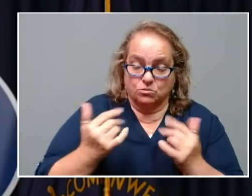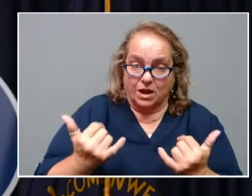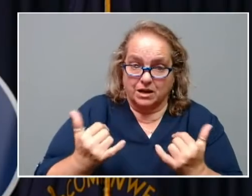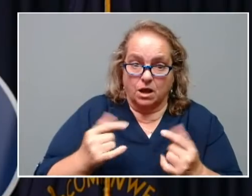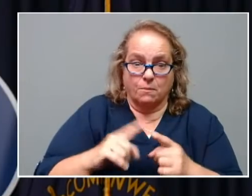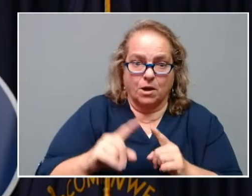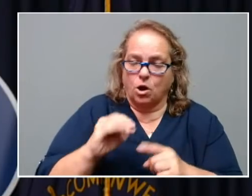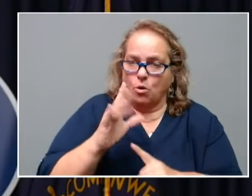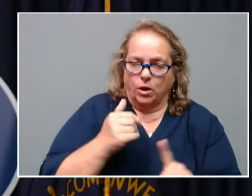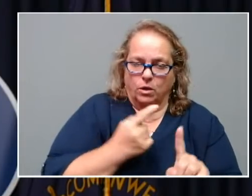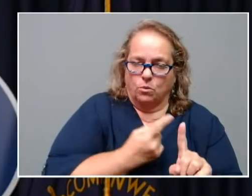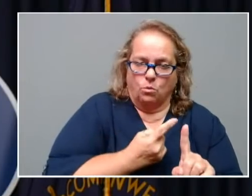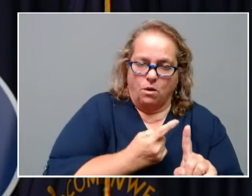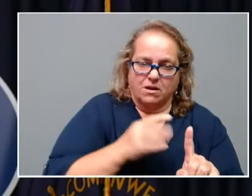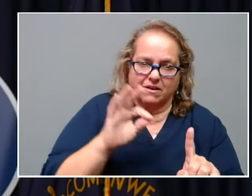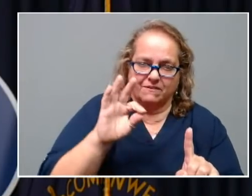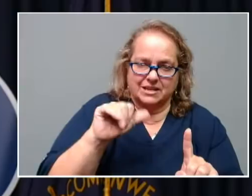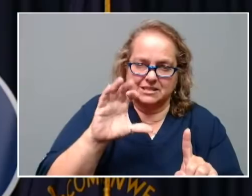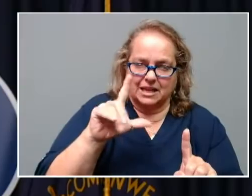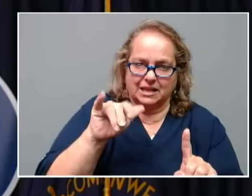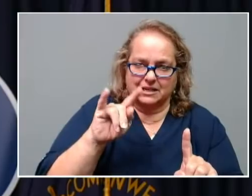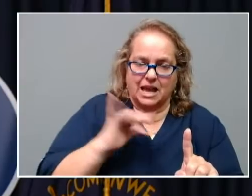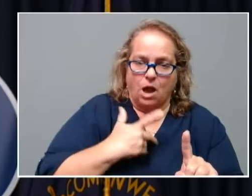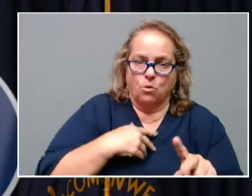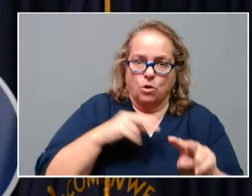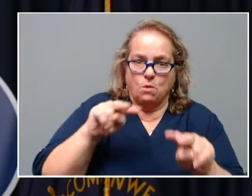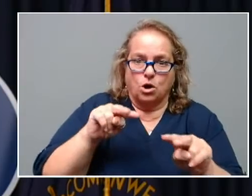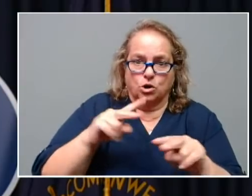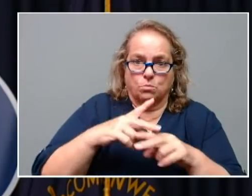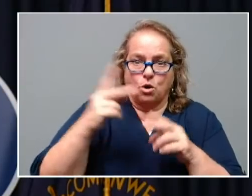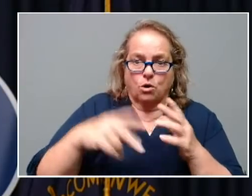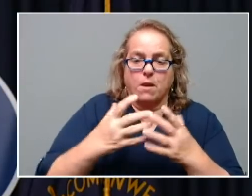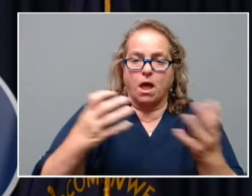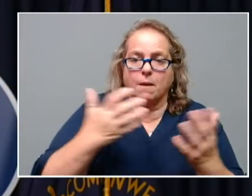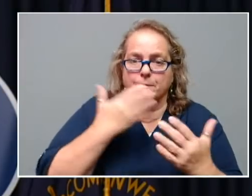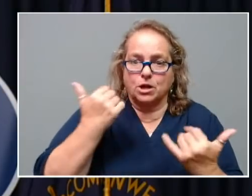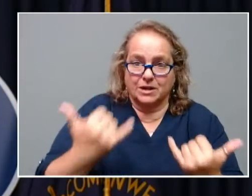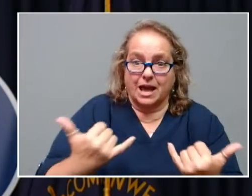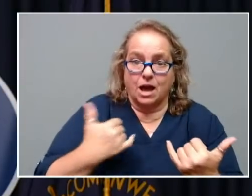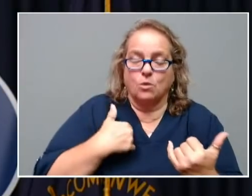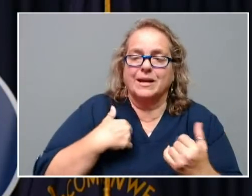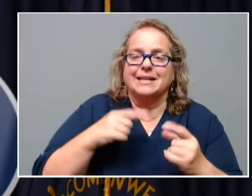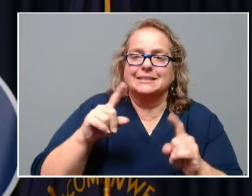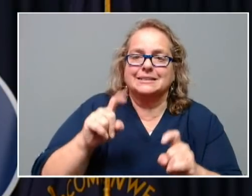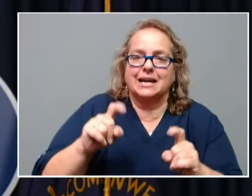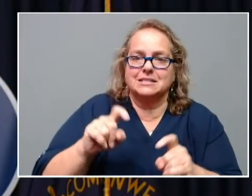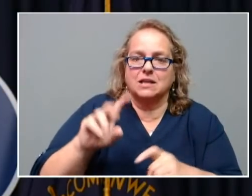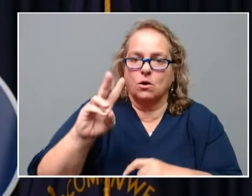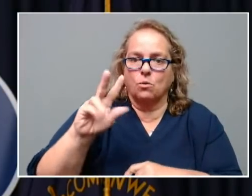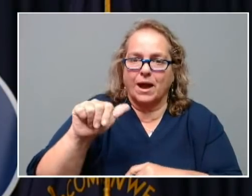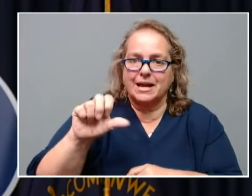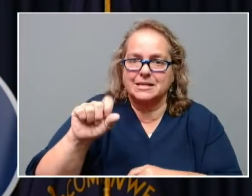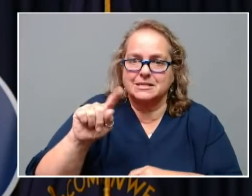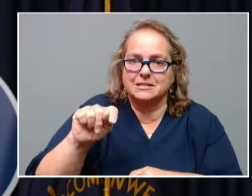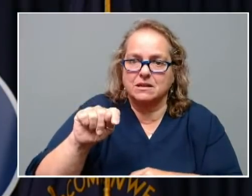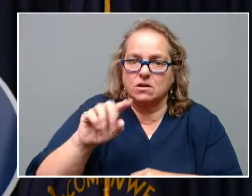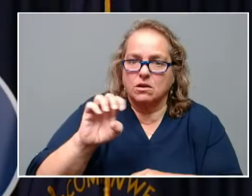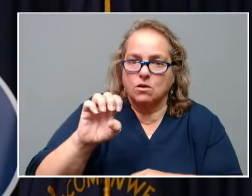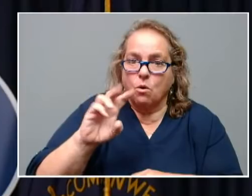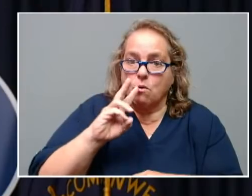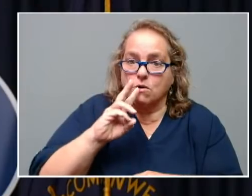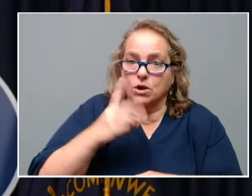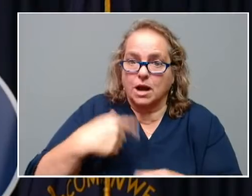one. Our monitoring program is a lot better now. We actually test the wastewater coming out of each facility, which gives us an